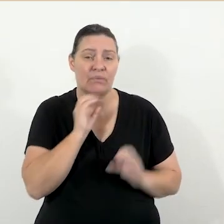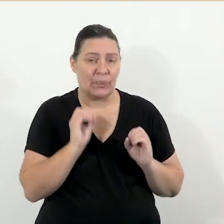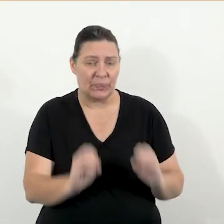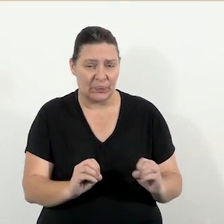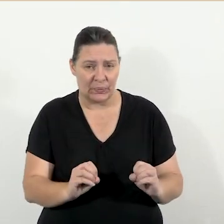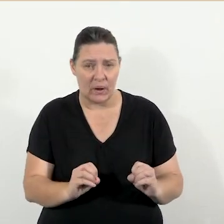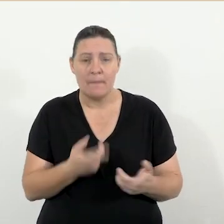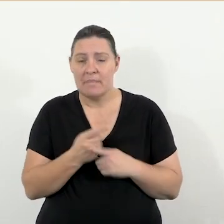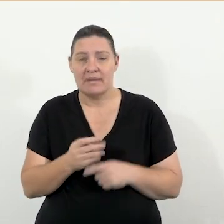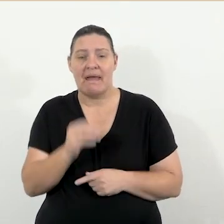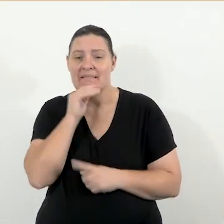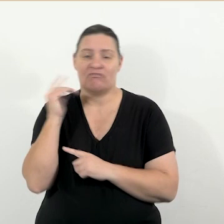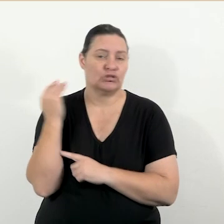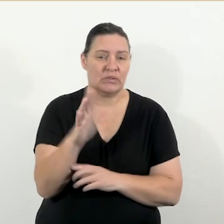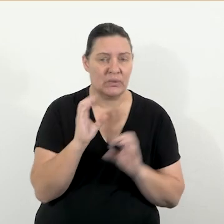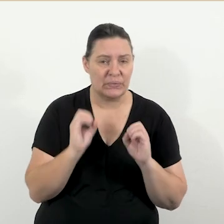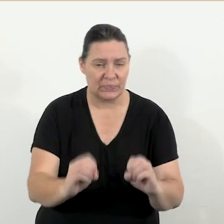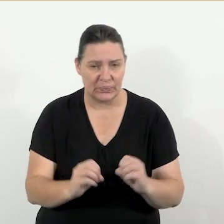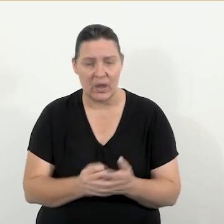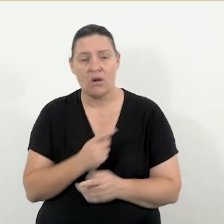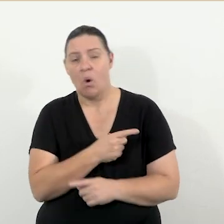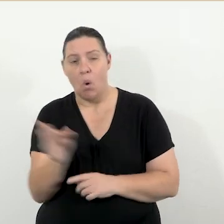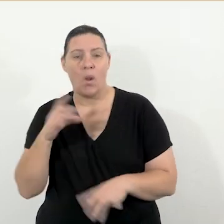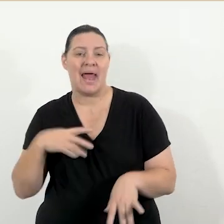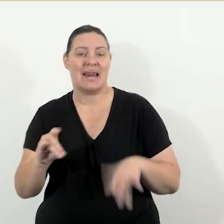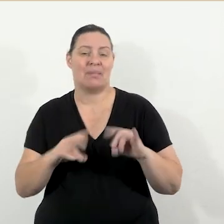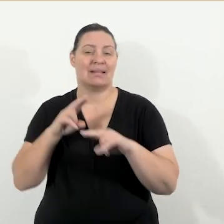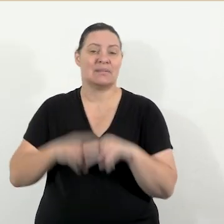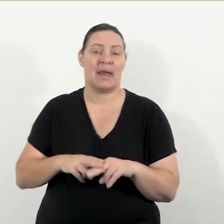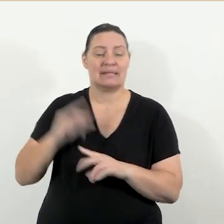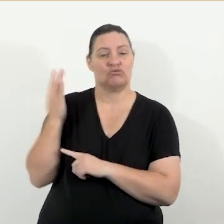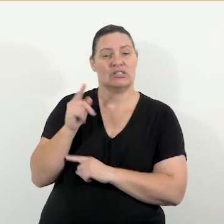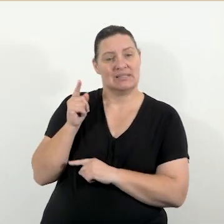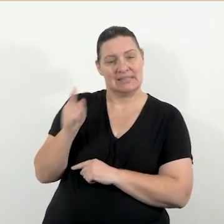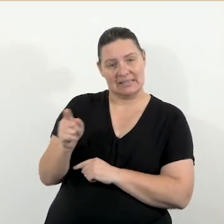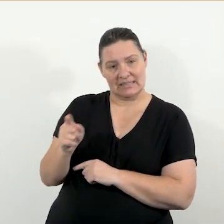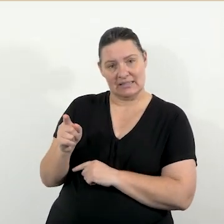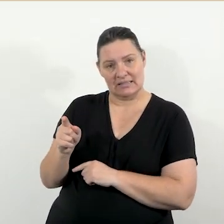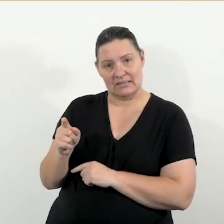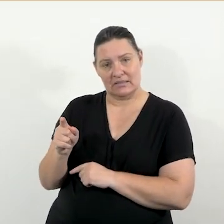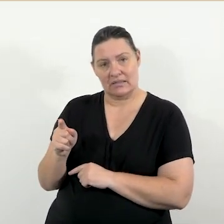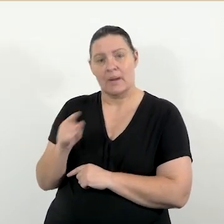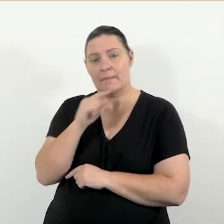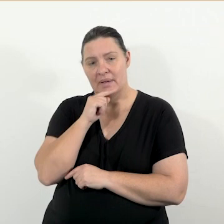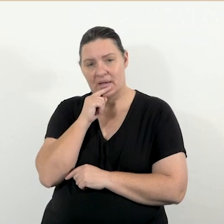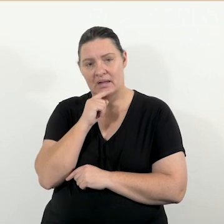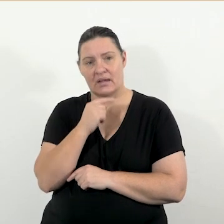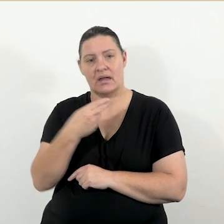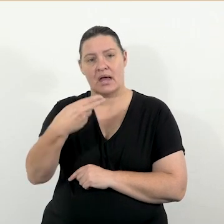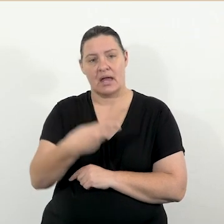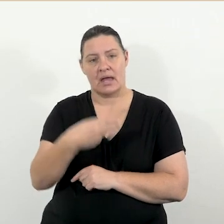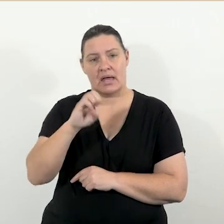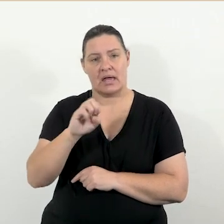that means that there won't be enough trees, and all the animals that depend on trees, which are your